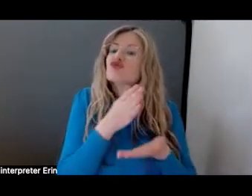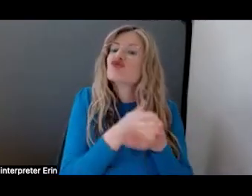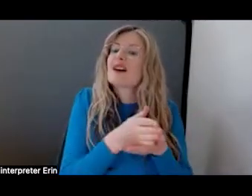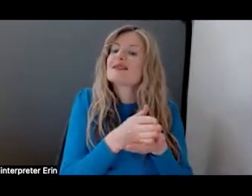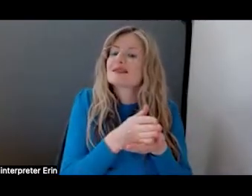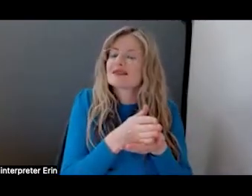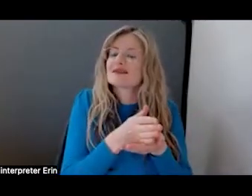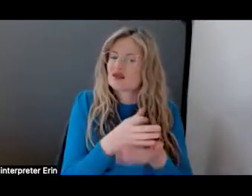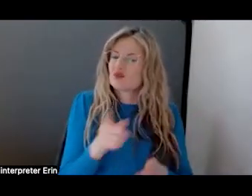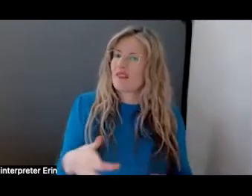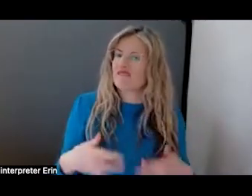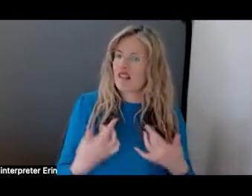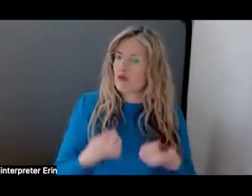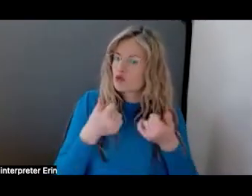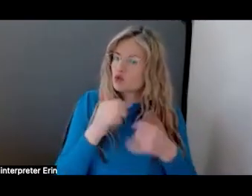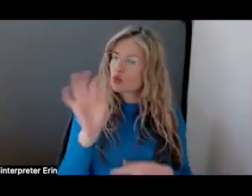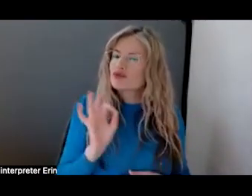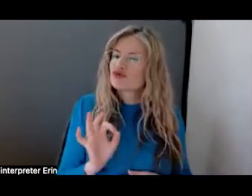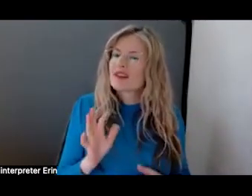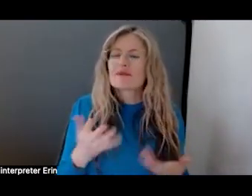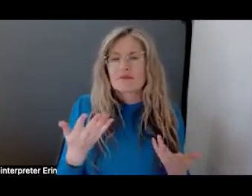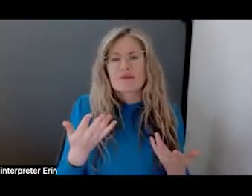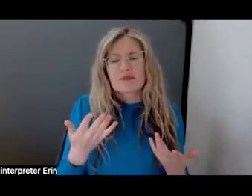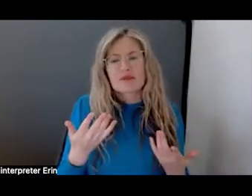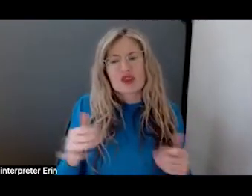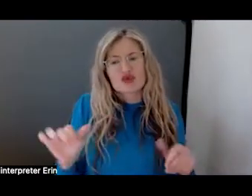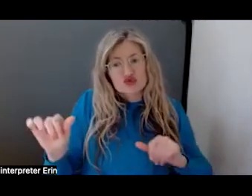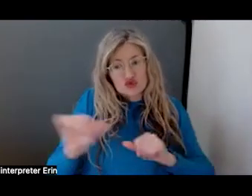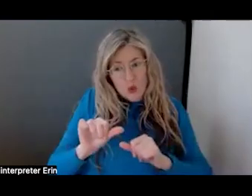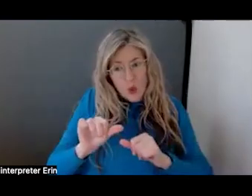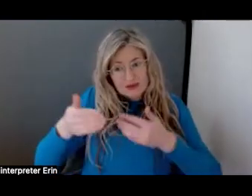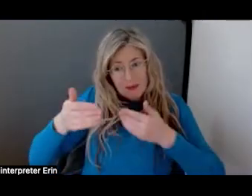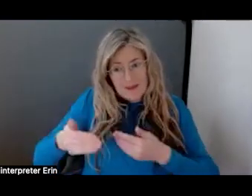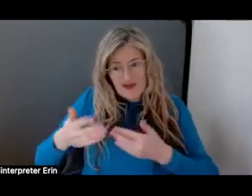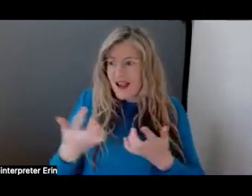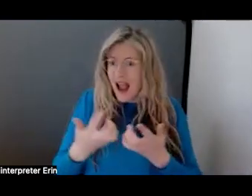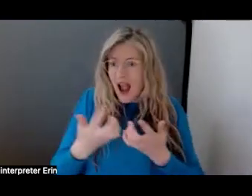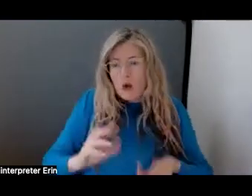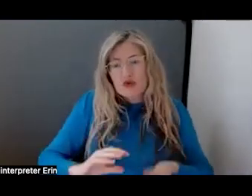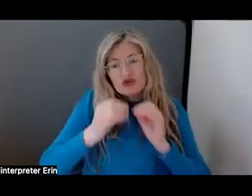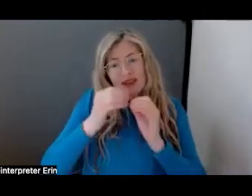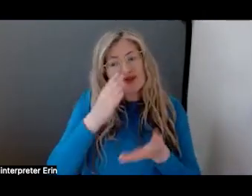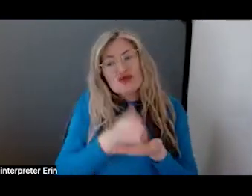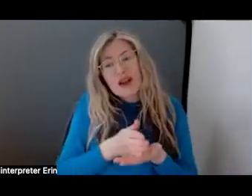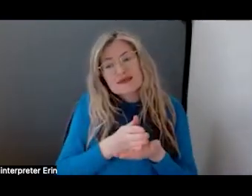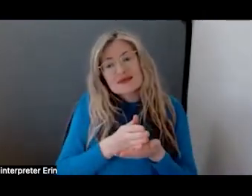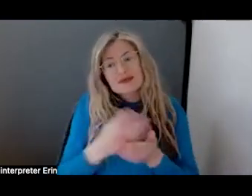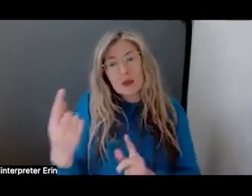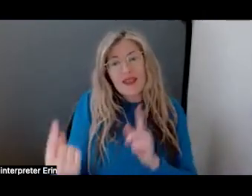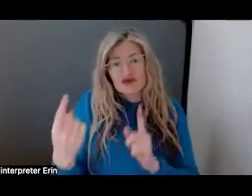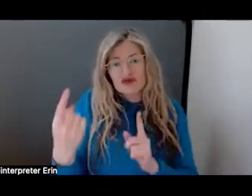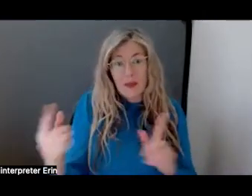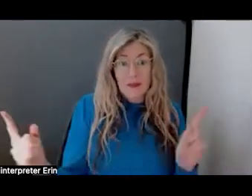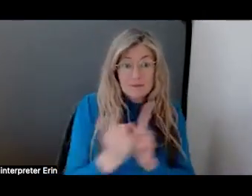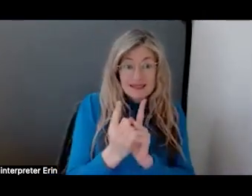question. How did you reach trust and establish trust in such a short time? That is the